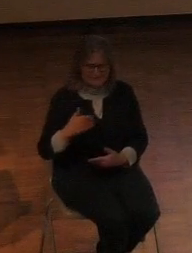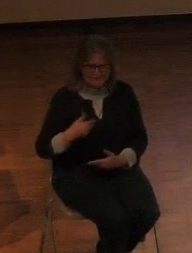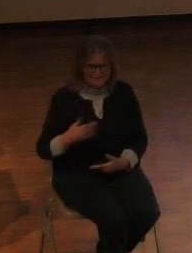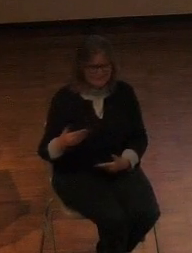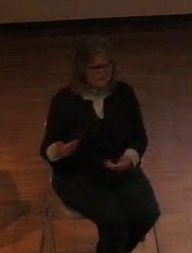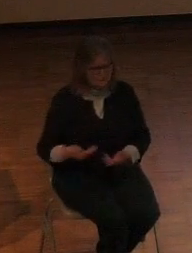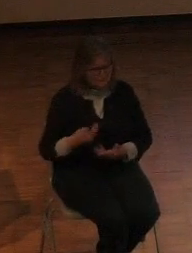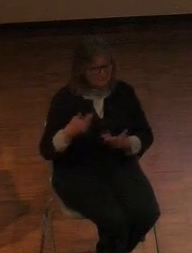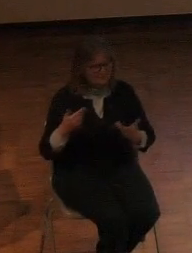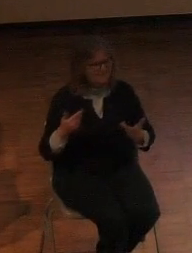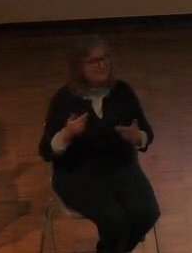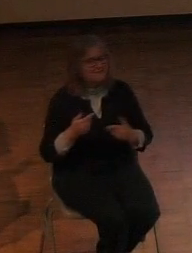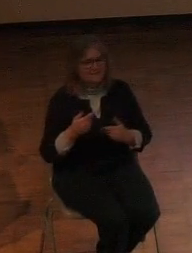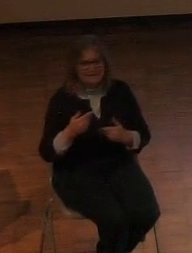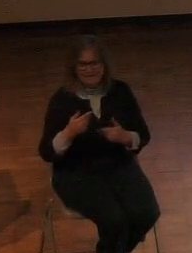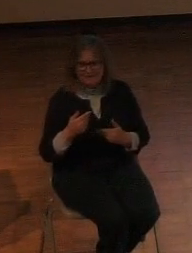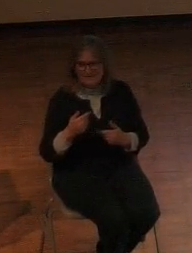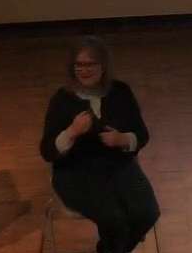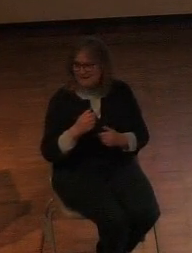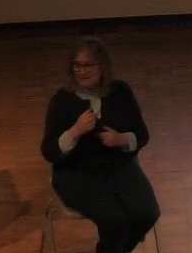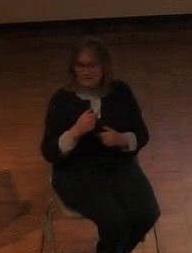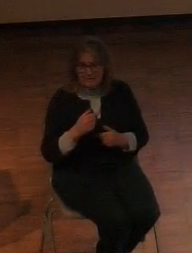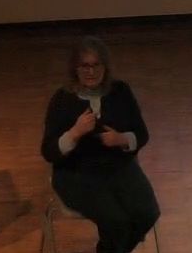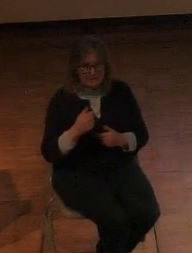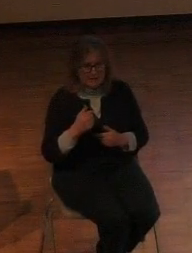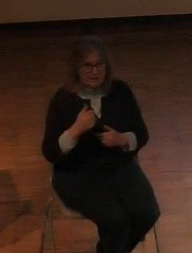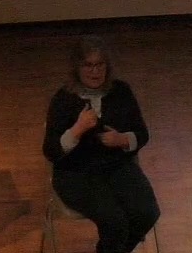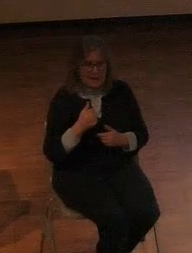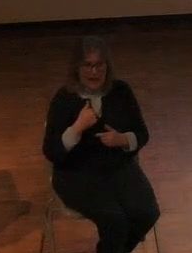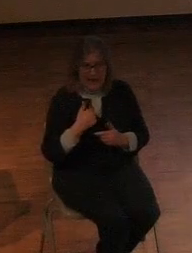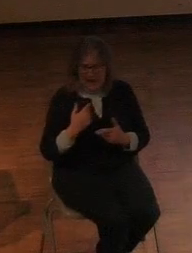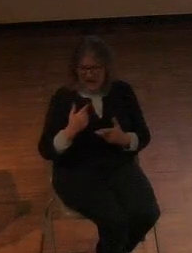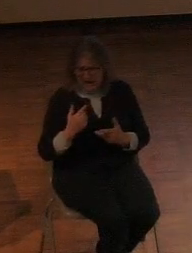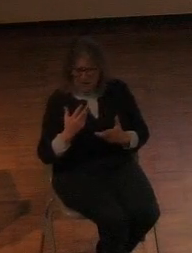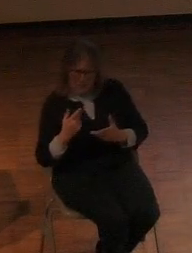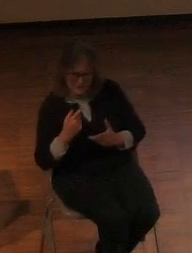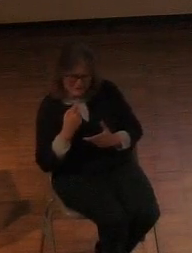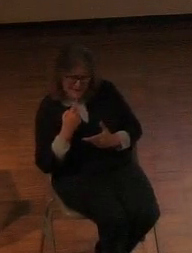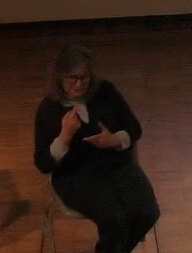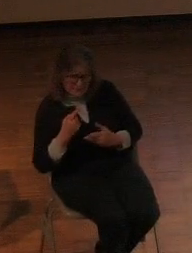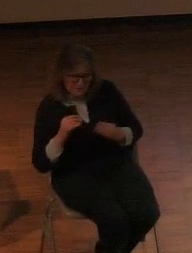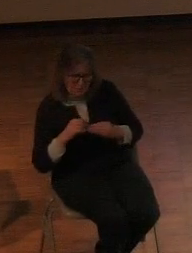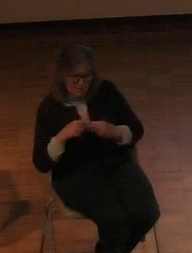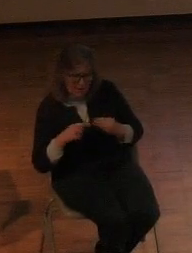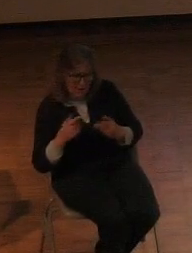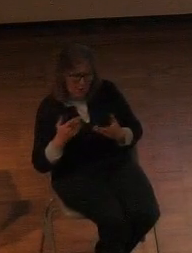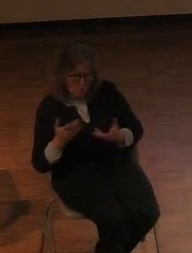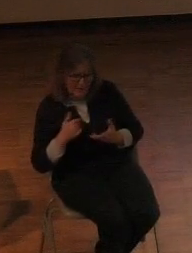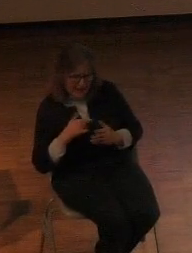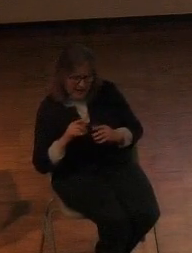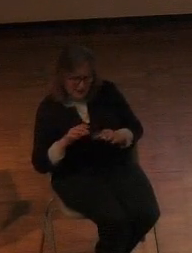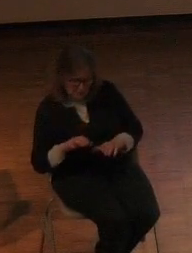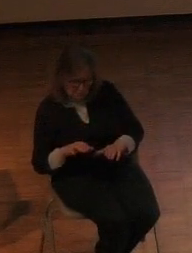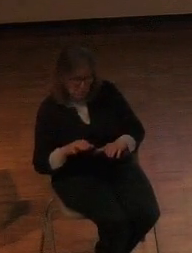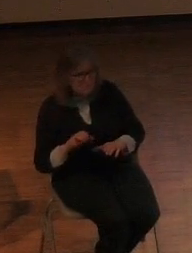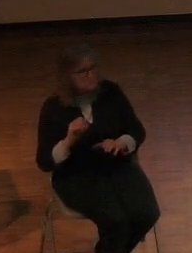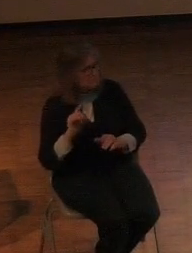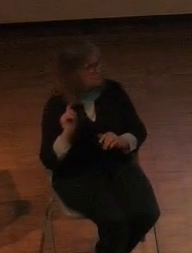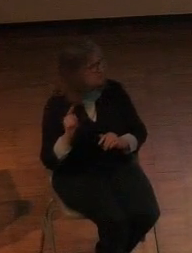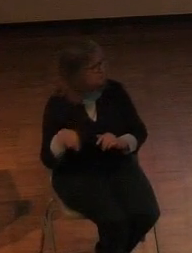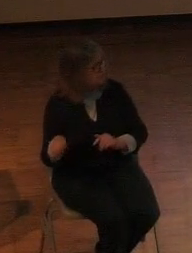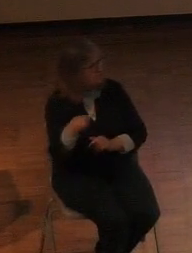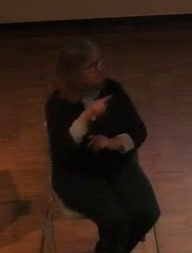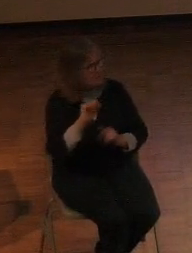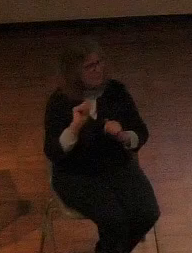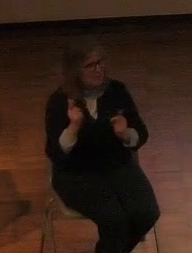introduction that I was asked. I wanted to say a little bit more about what I do so that you all would